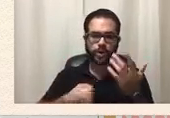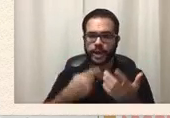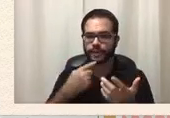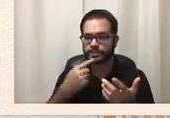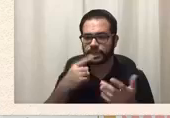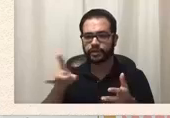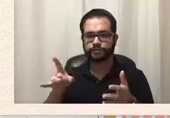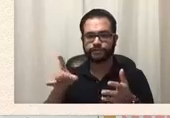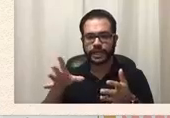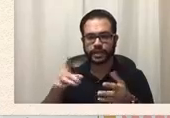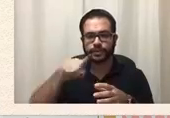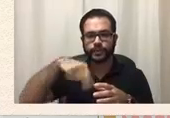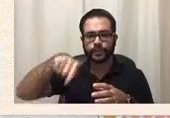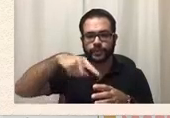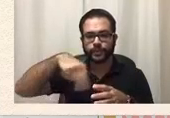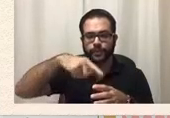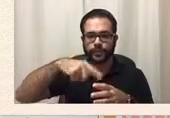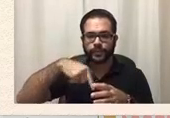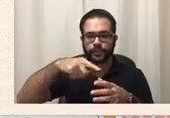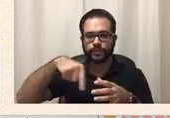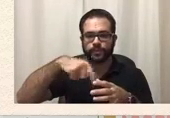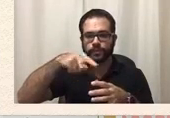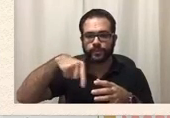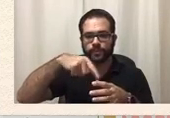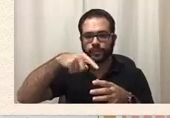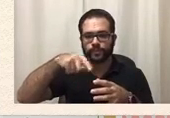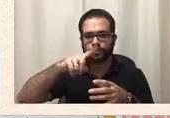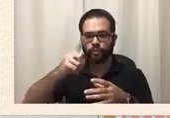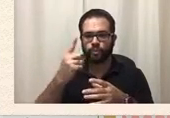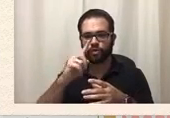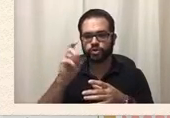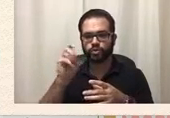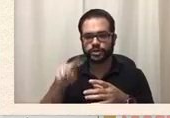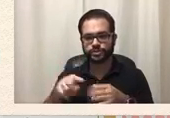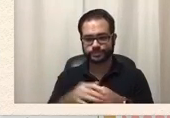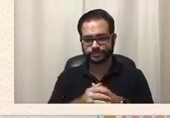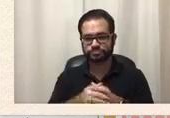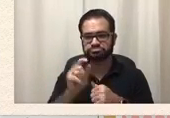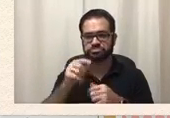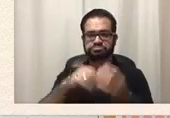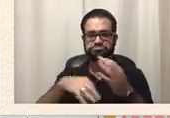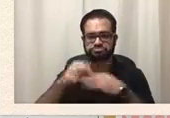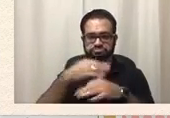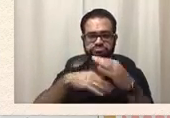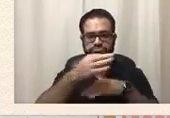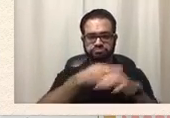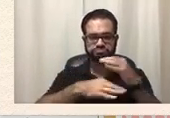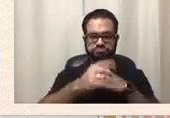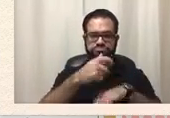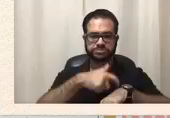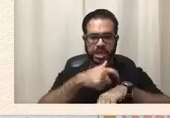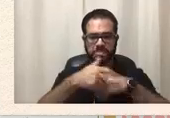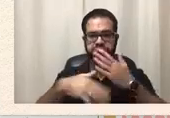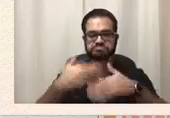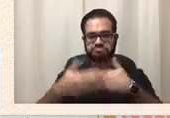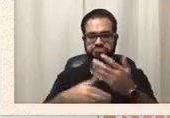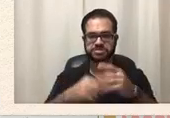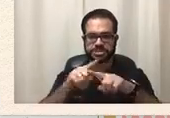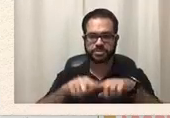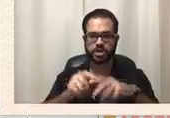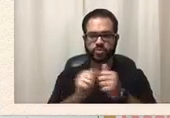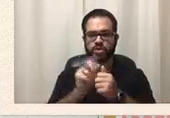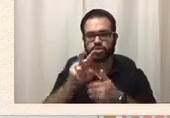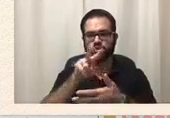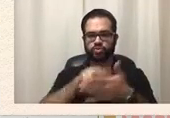in one of the questions. The spinner can be revolving and change over time based off your different reading levels, or based